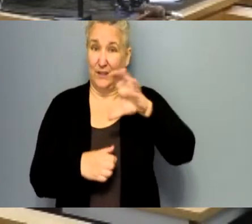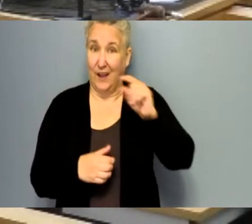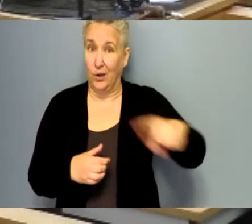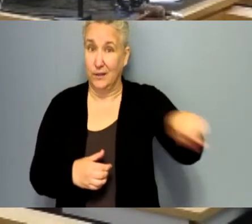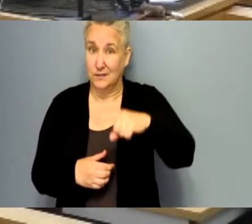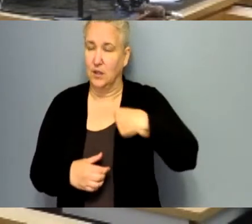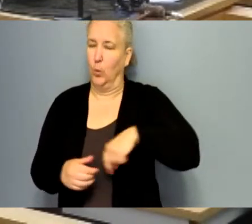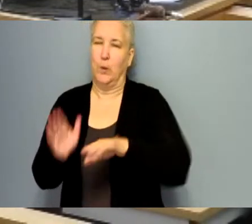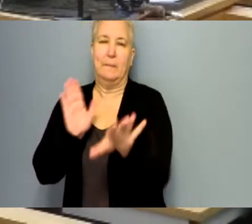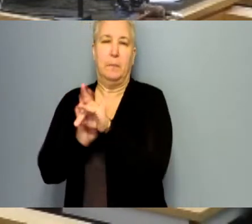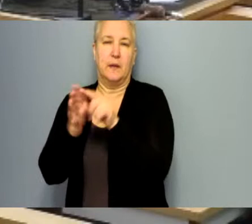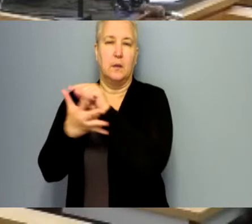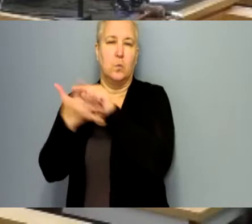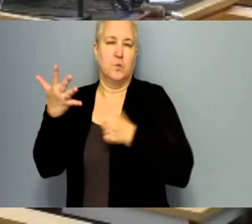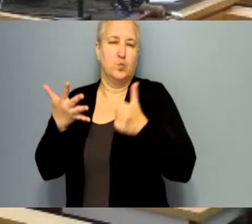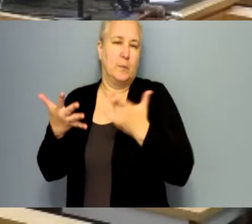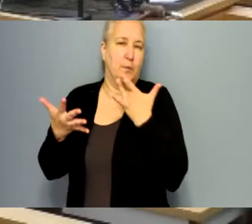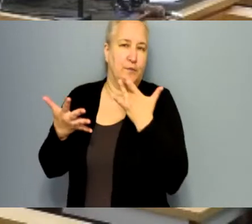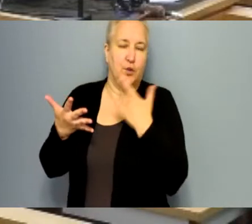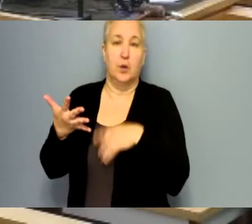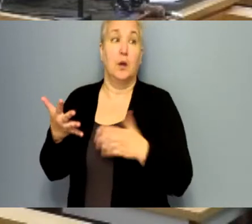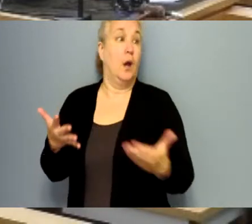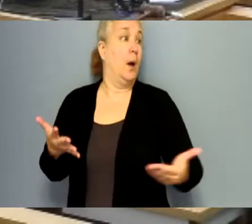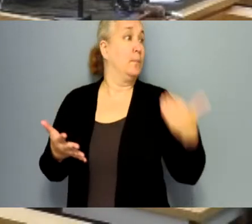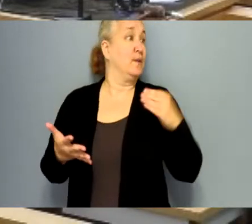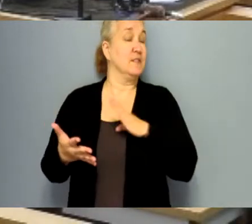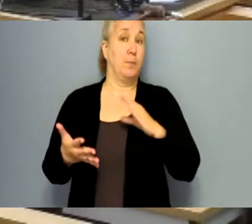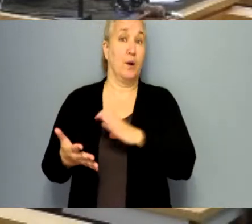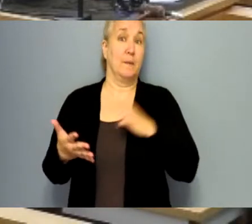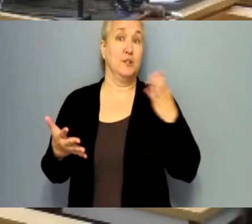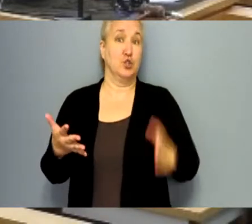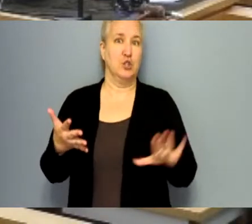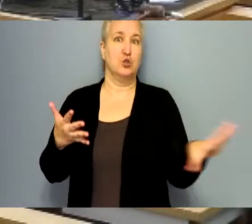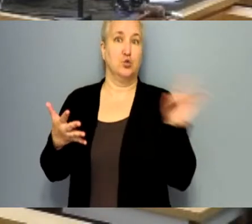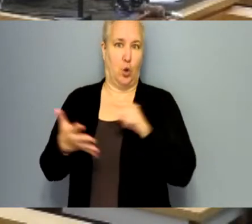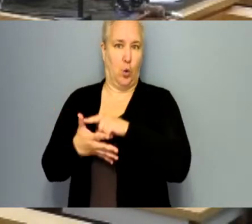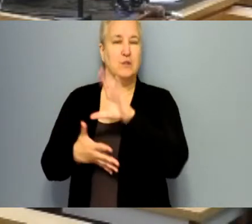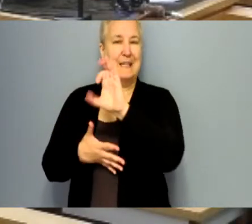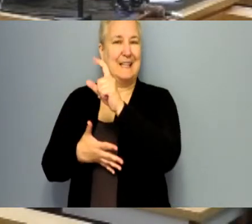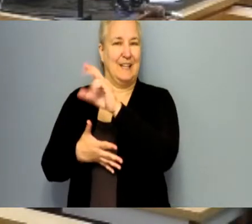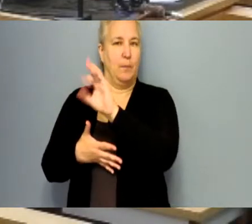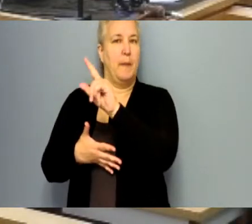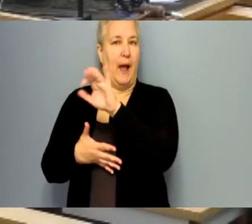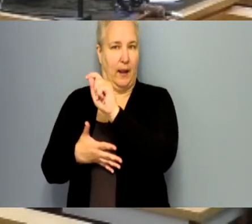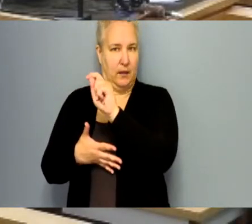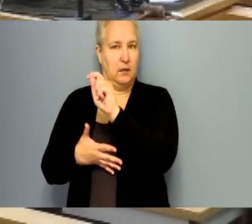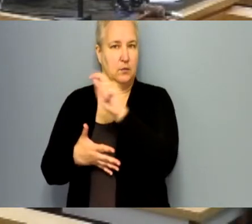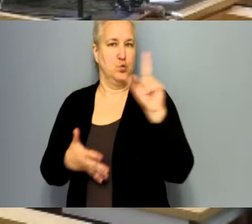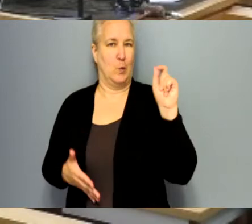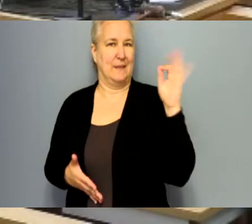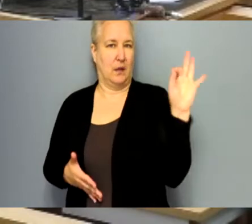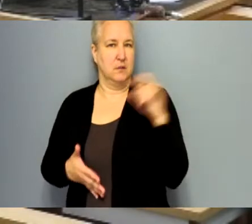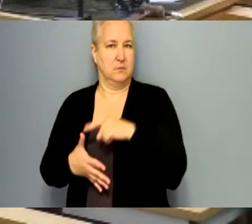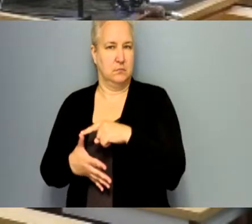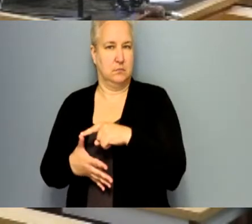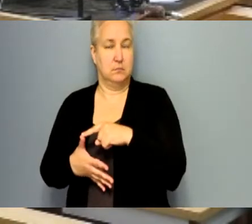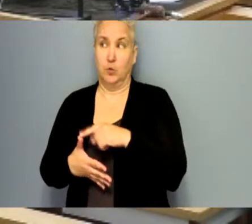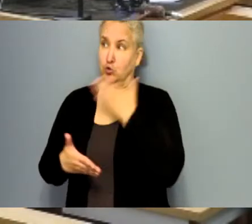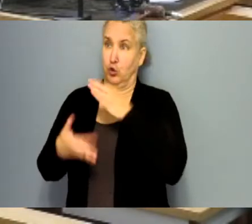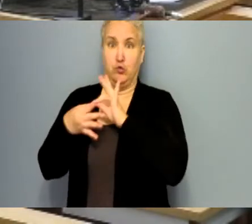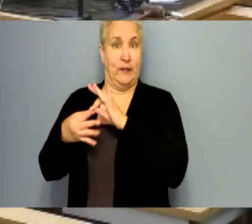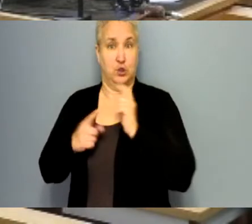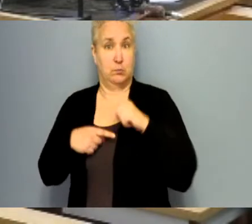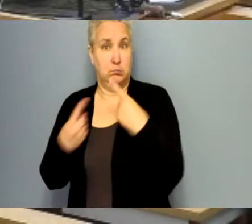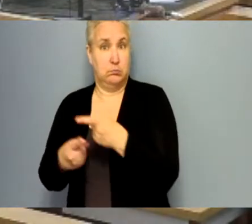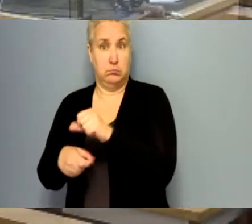Ballot was the company that was chosen by the previous Board of Commissioners in late 2019. We've had a very good relationship with them. They